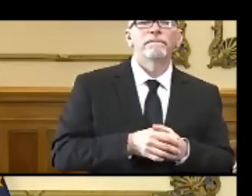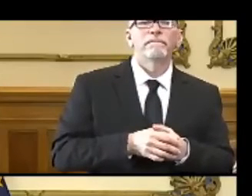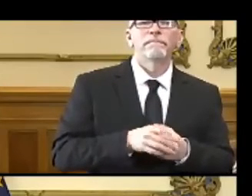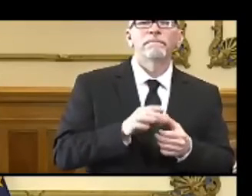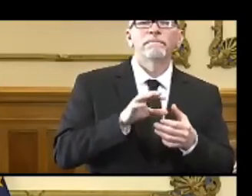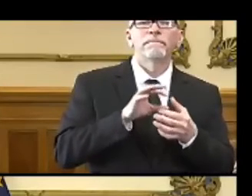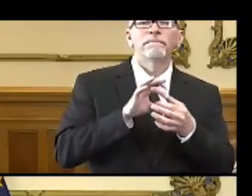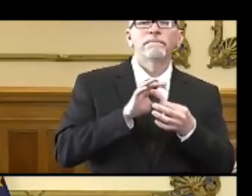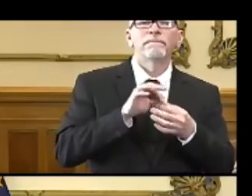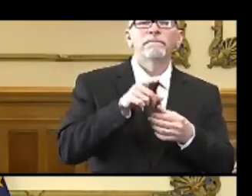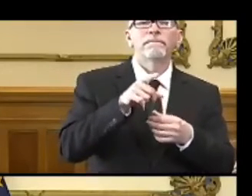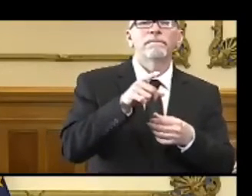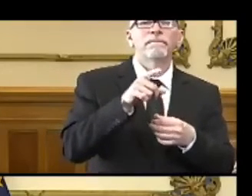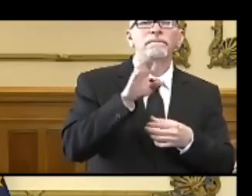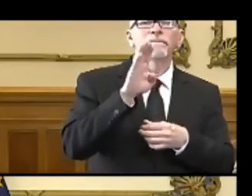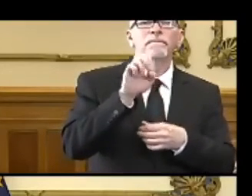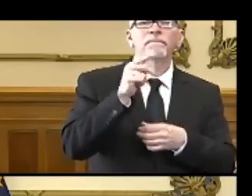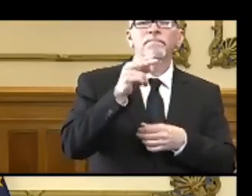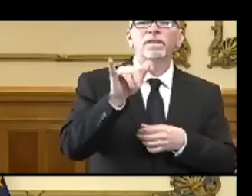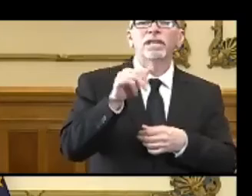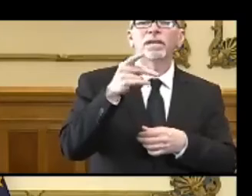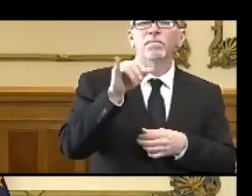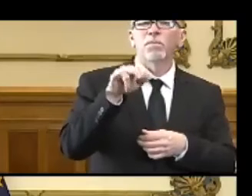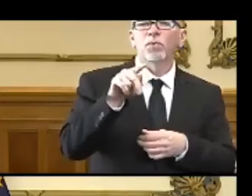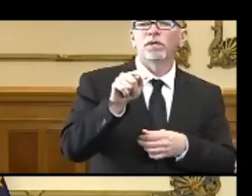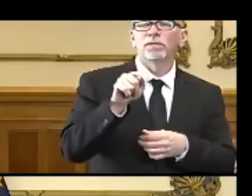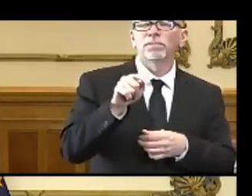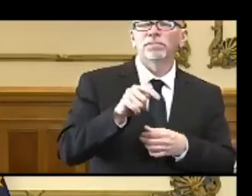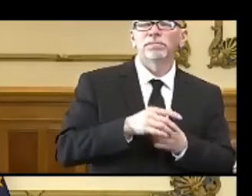regarding Bethany Point.